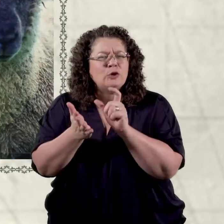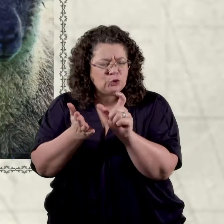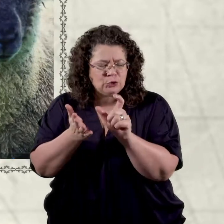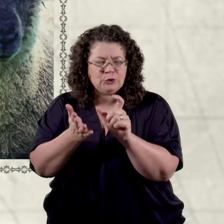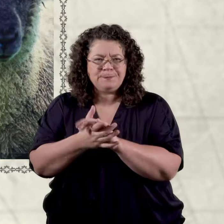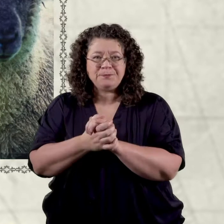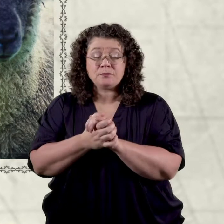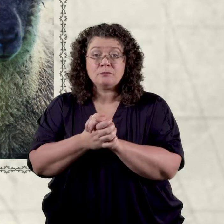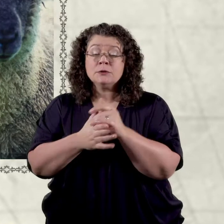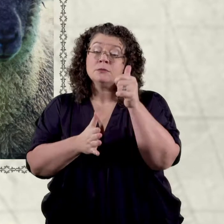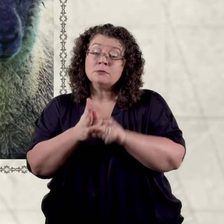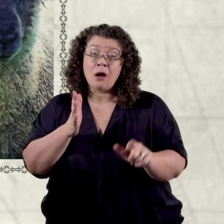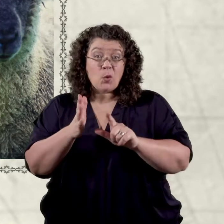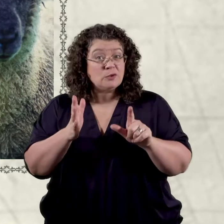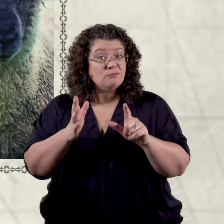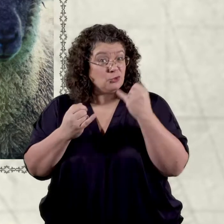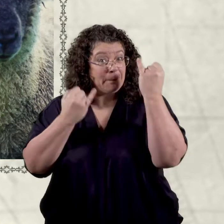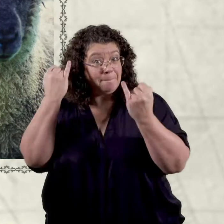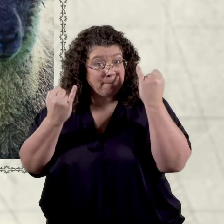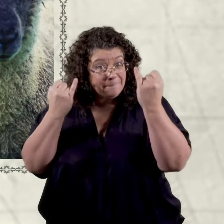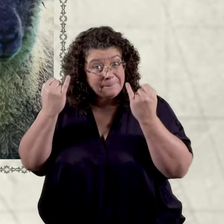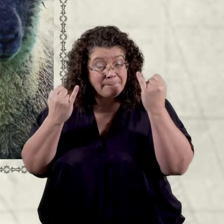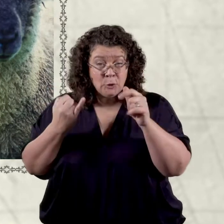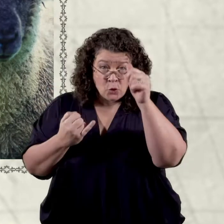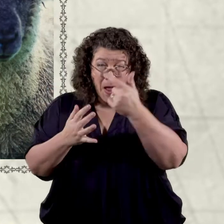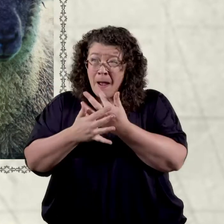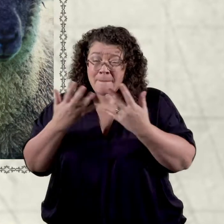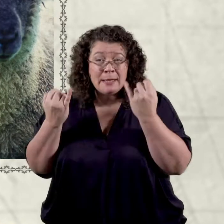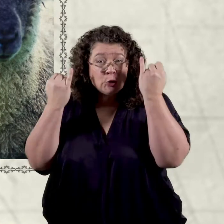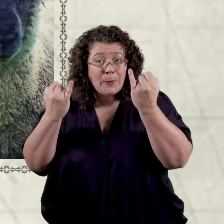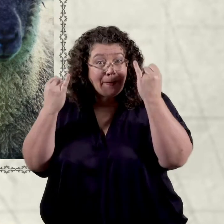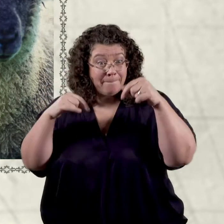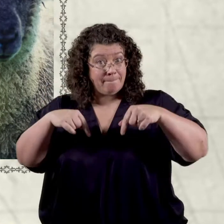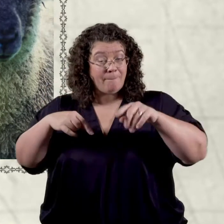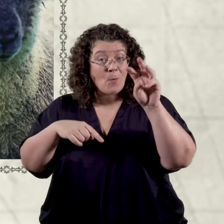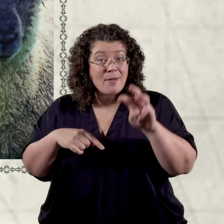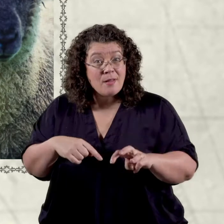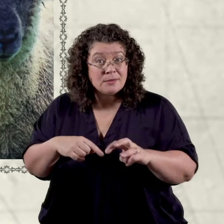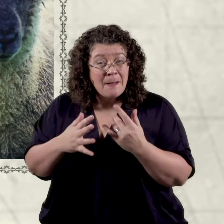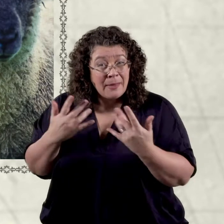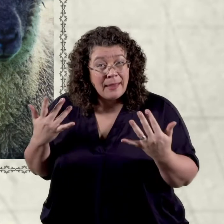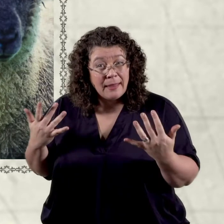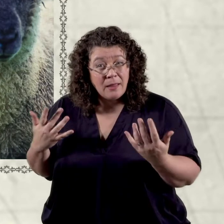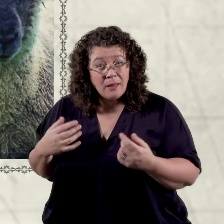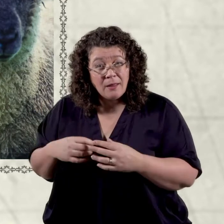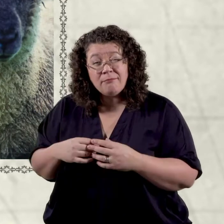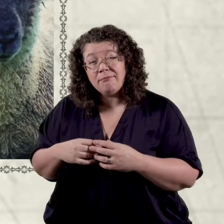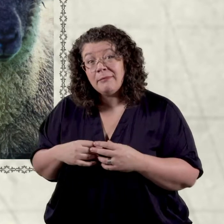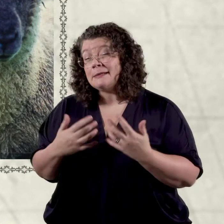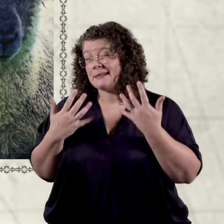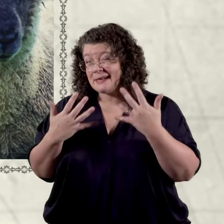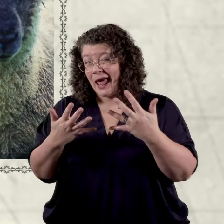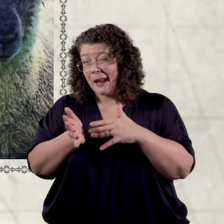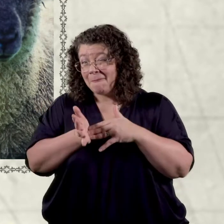It starts off with the sheep. Do you know how many sheep there are in Wales?